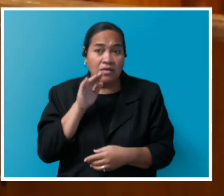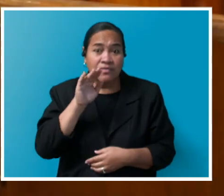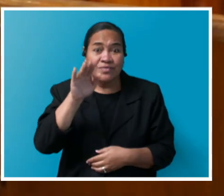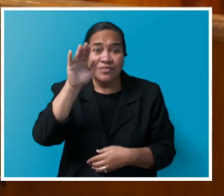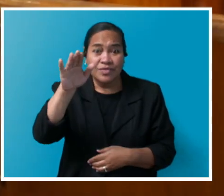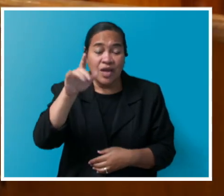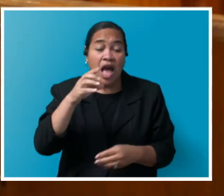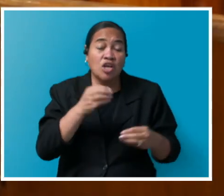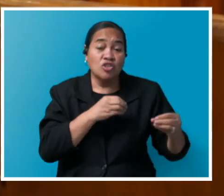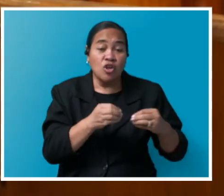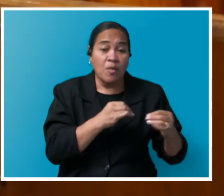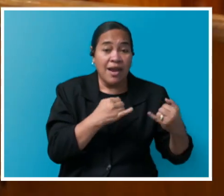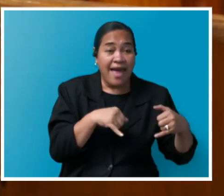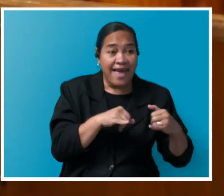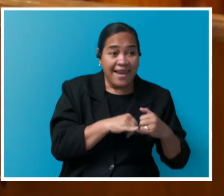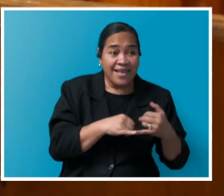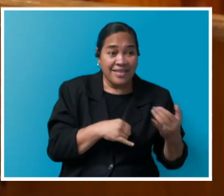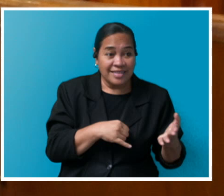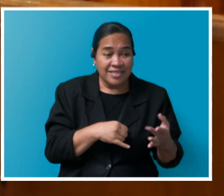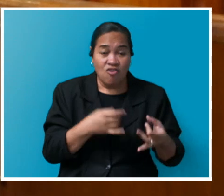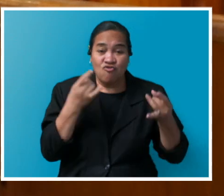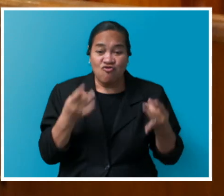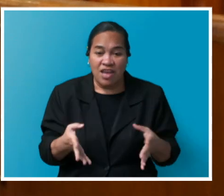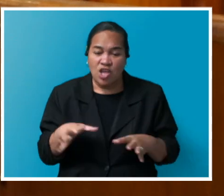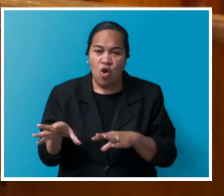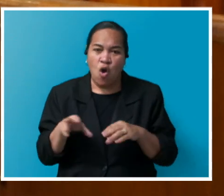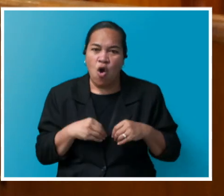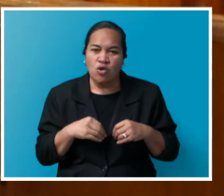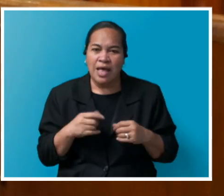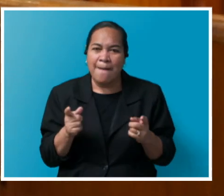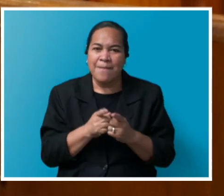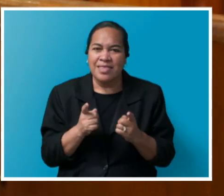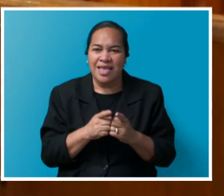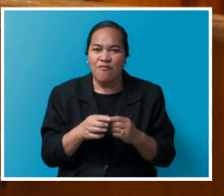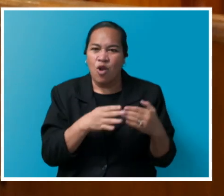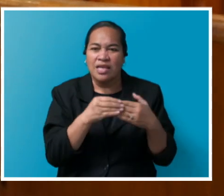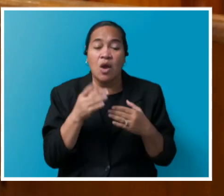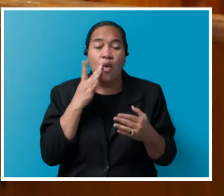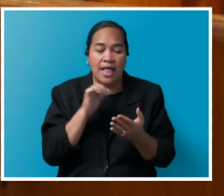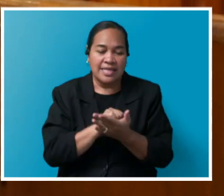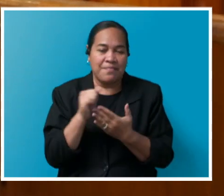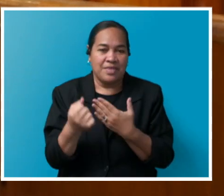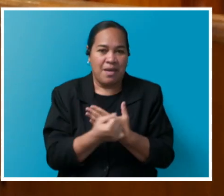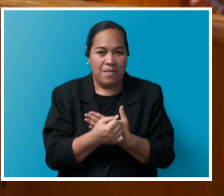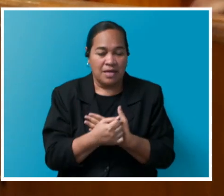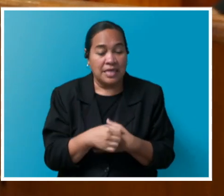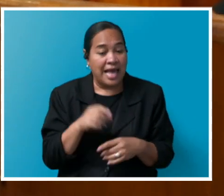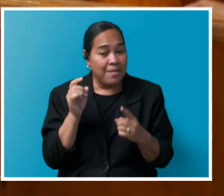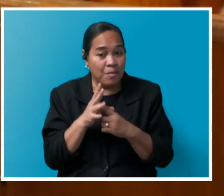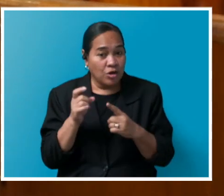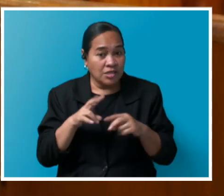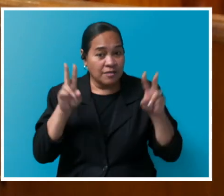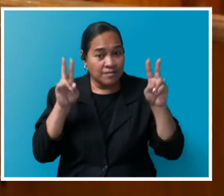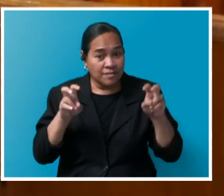Solomon Islands is preparing to host the Pacific Islands Forum Leaders meeting in September. One of the key items of